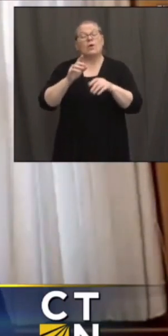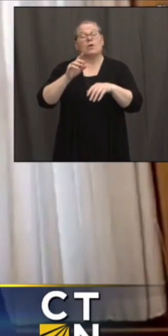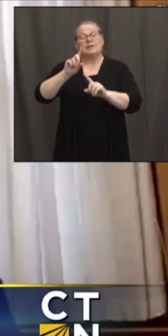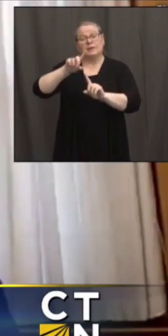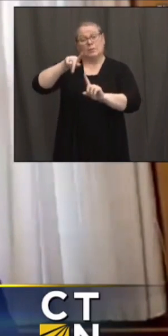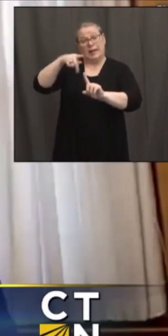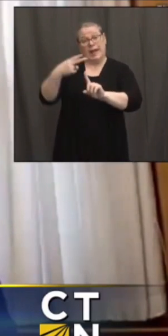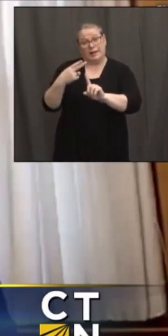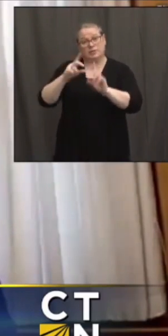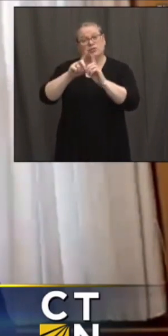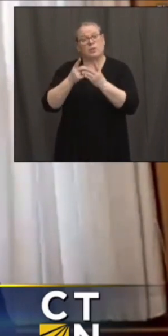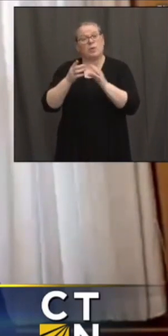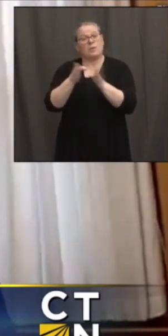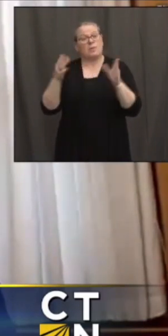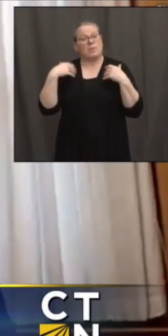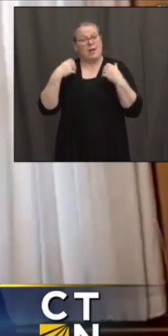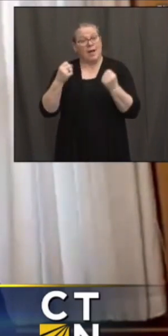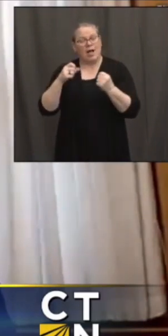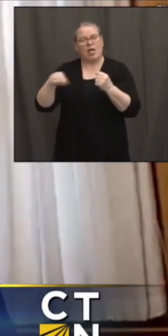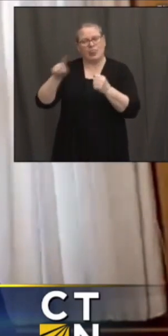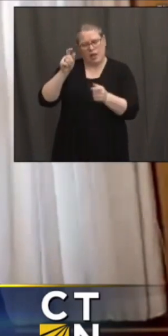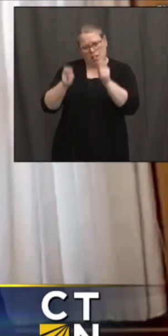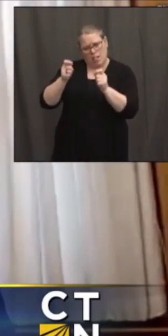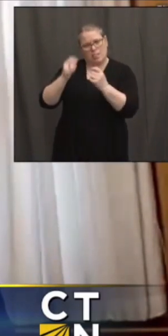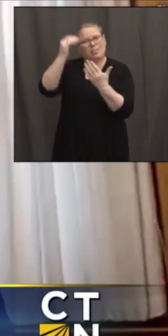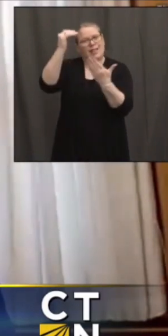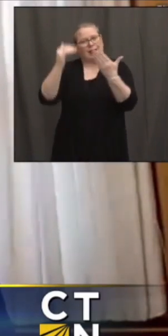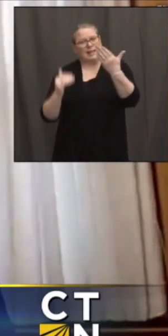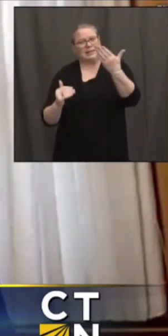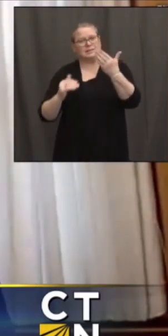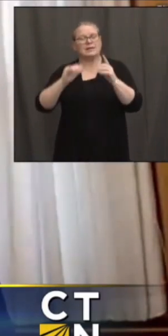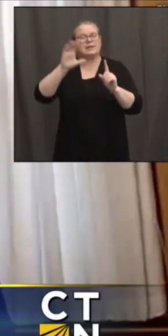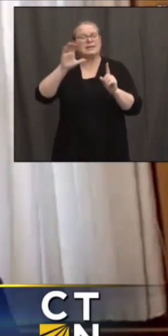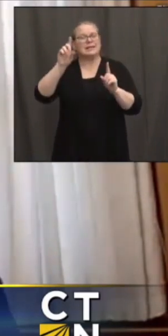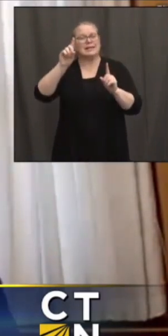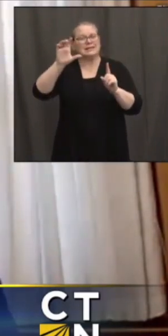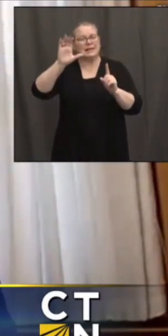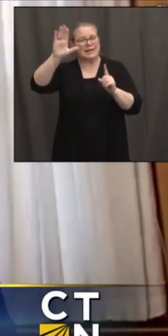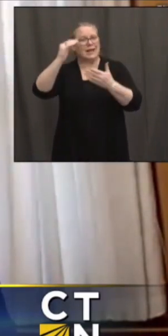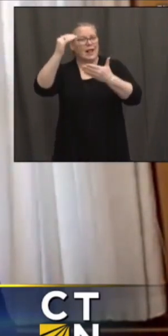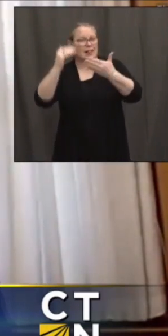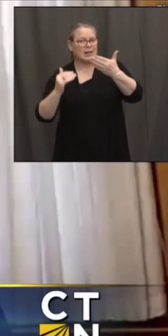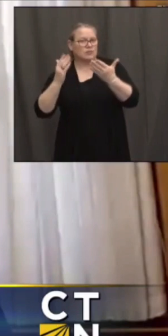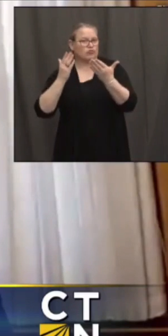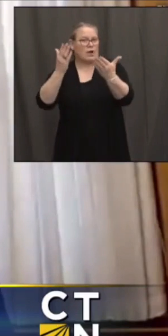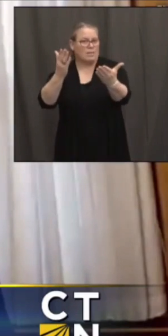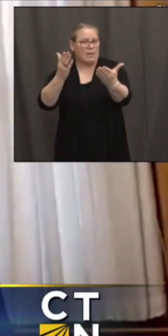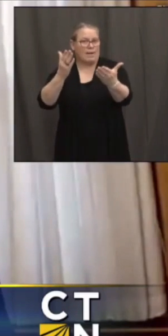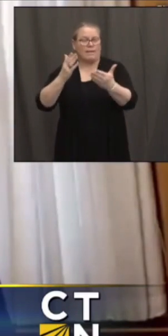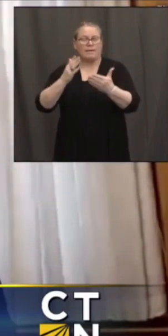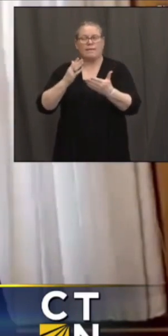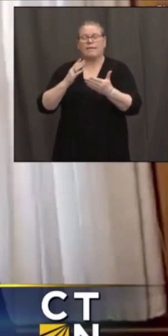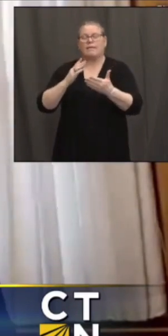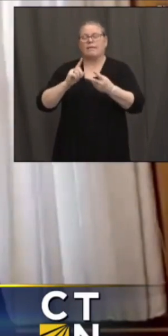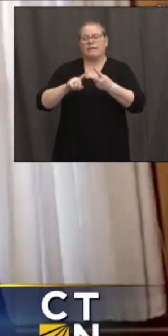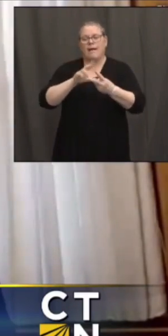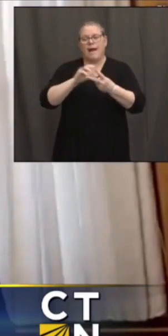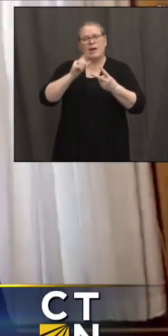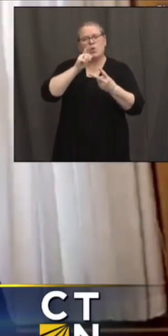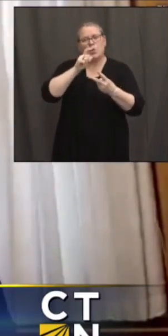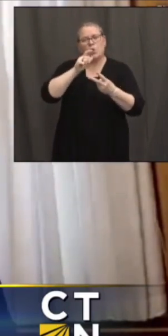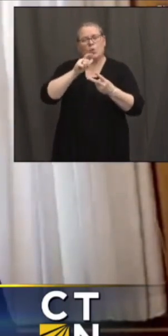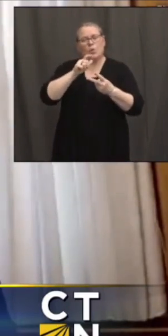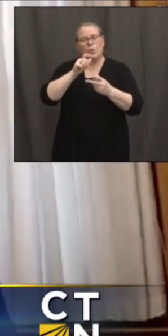list of high-risk factors that were initially provided by the CDC, as well as the list of who qualifies as exactly